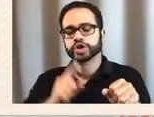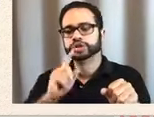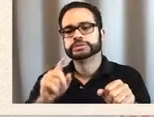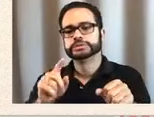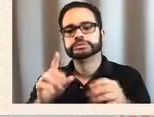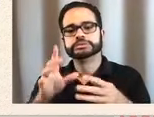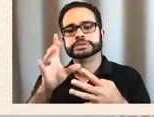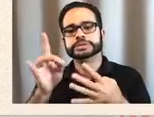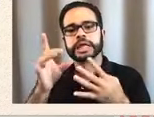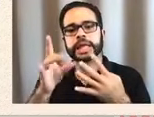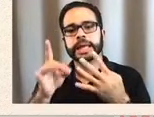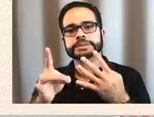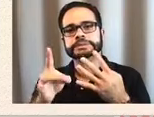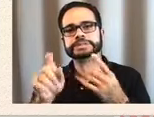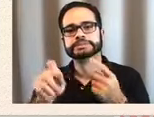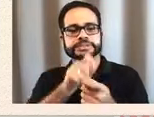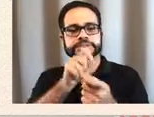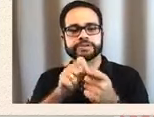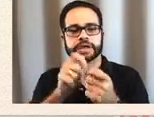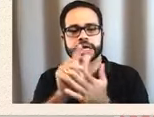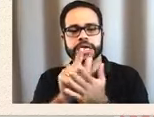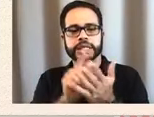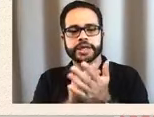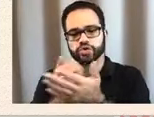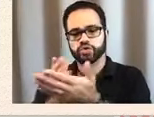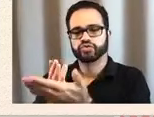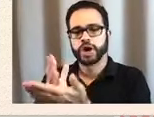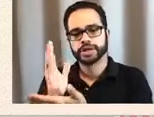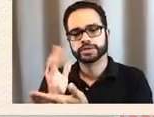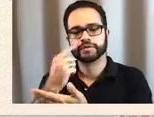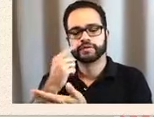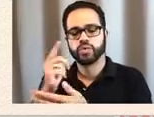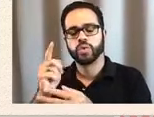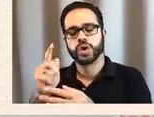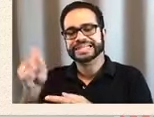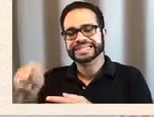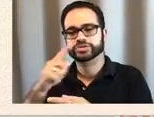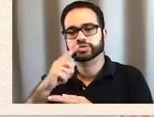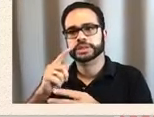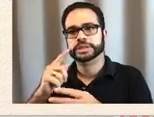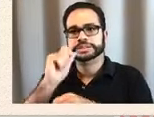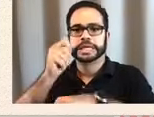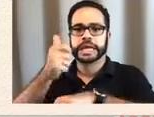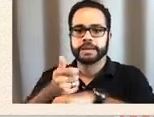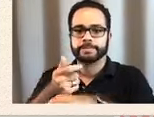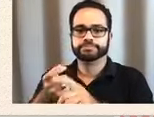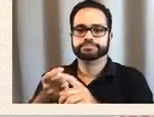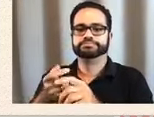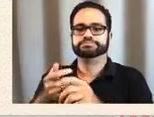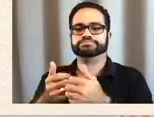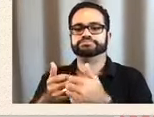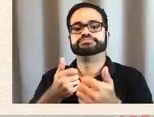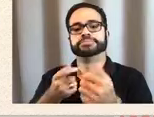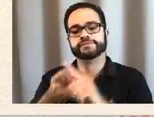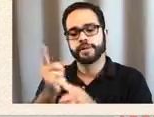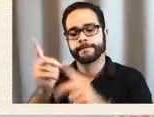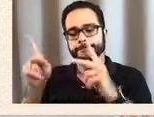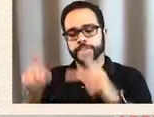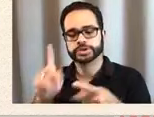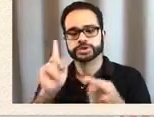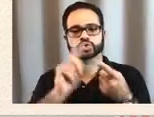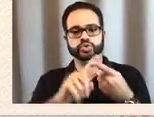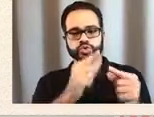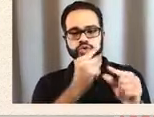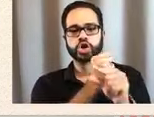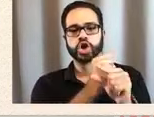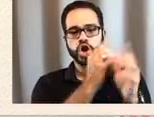rights, legal rights, that need to be delegated away from the individual to the guardian advocate. And in most